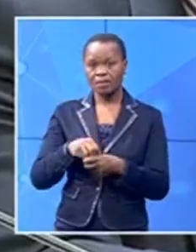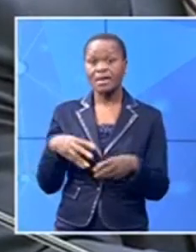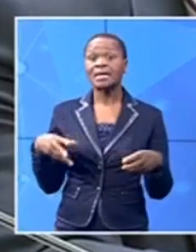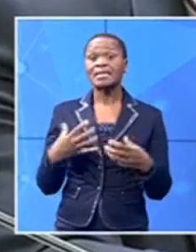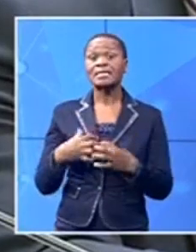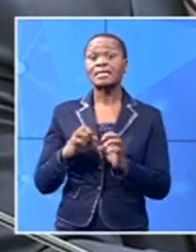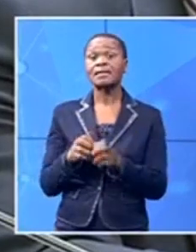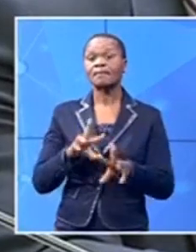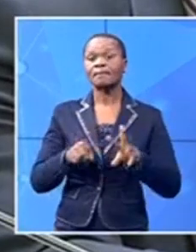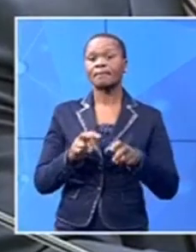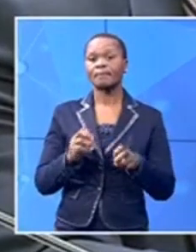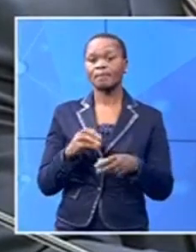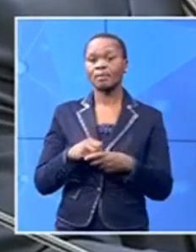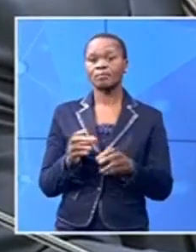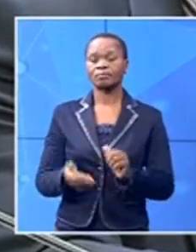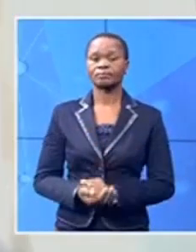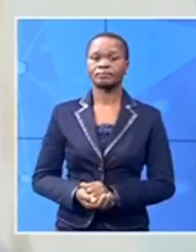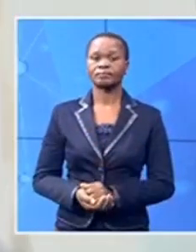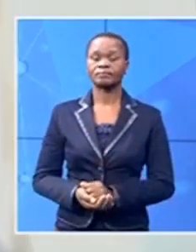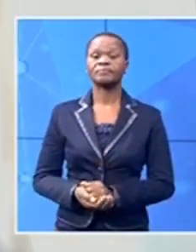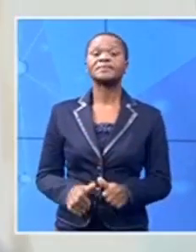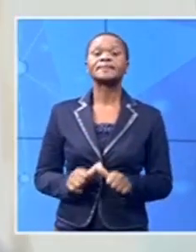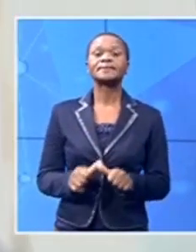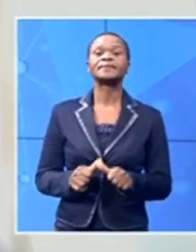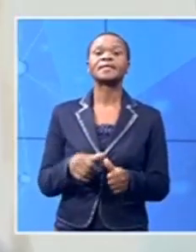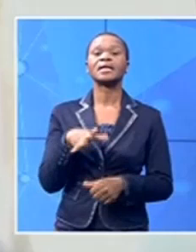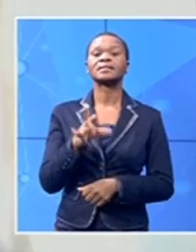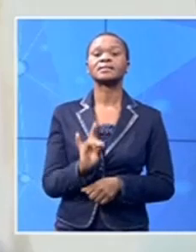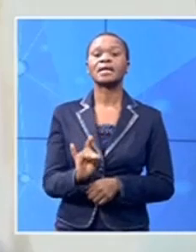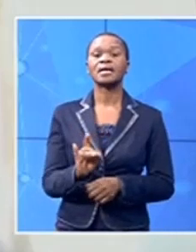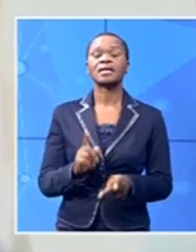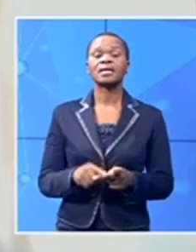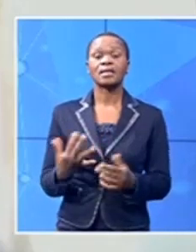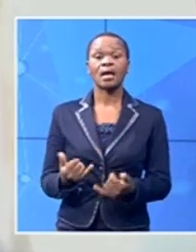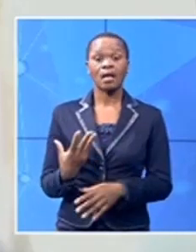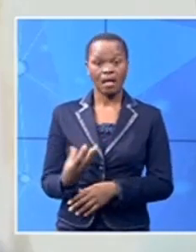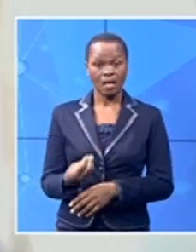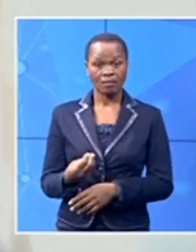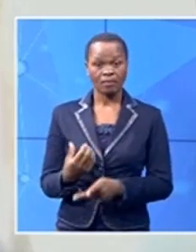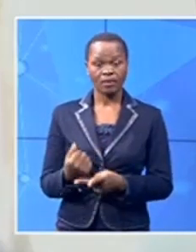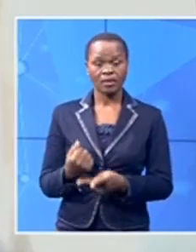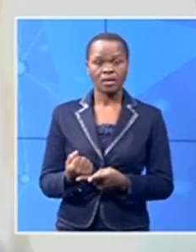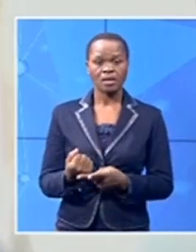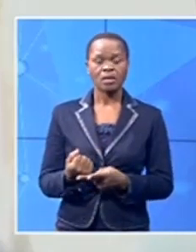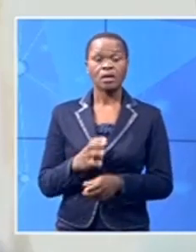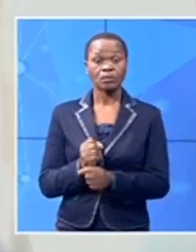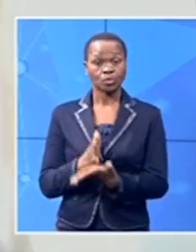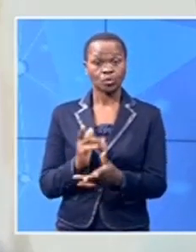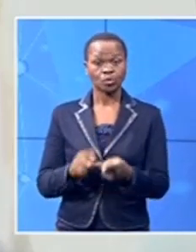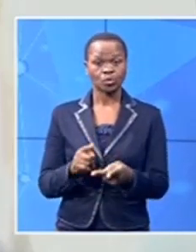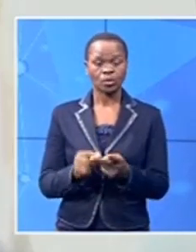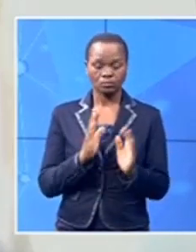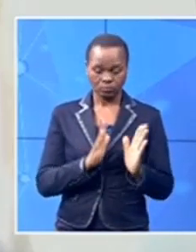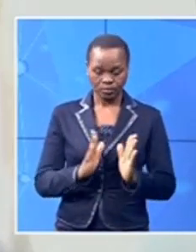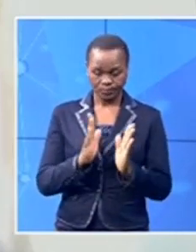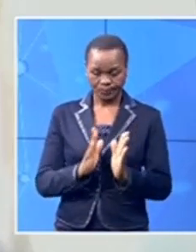le. The chain. Together with SAPS, we really have to be relentless in ensuring that our